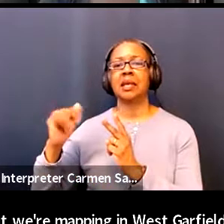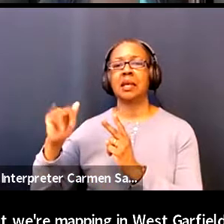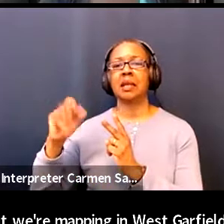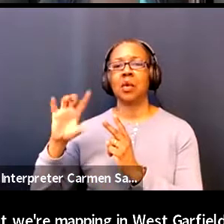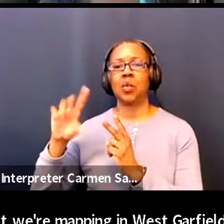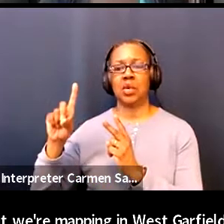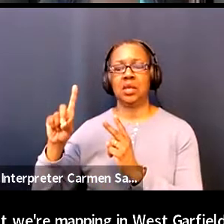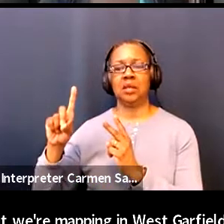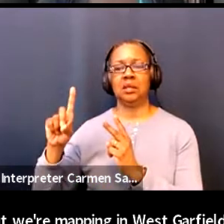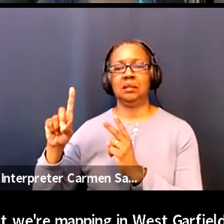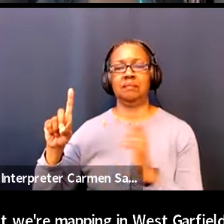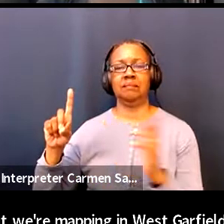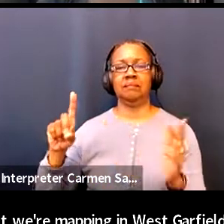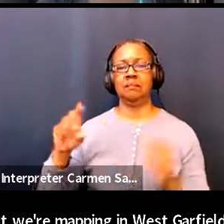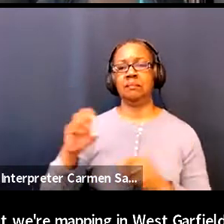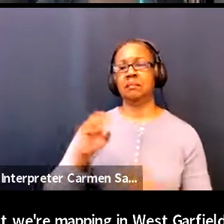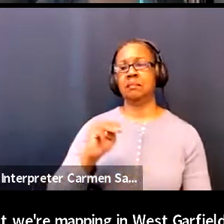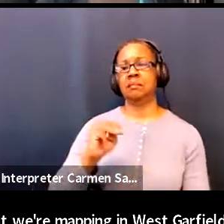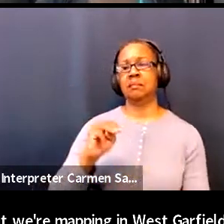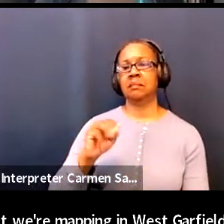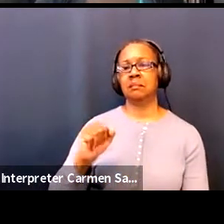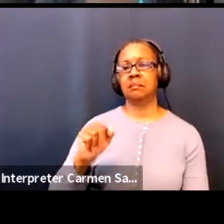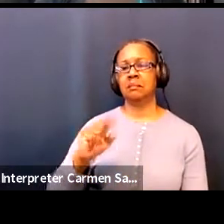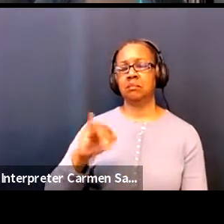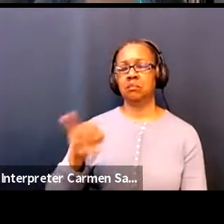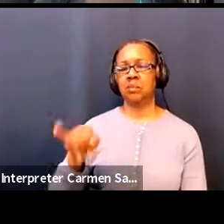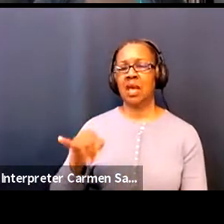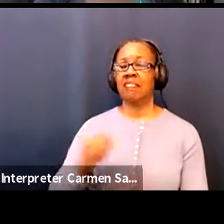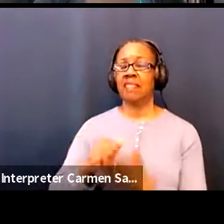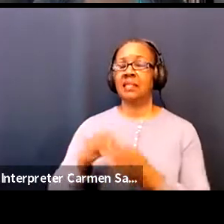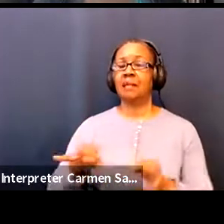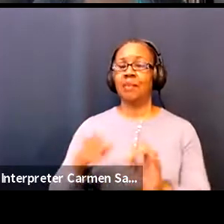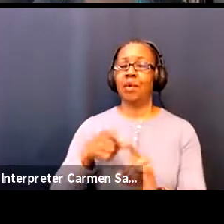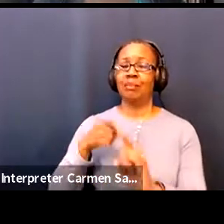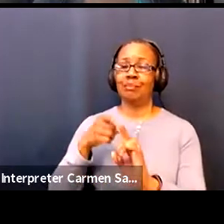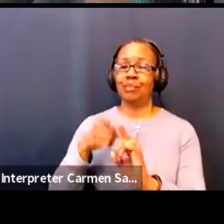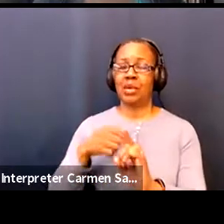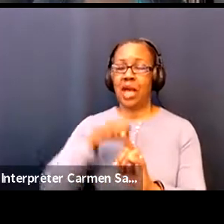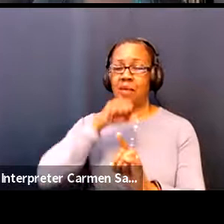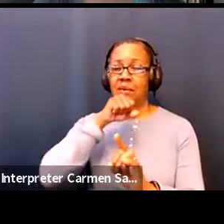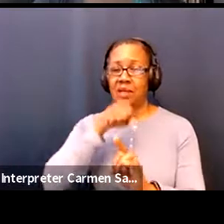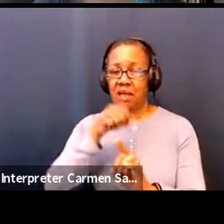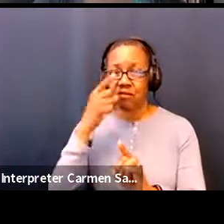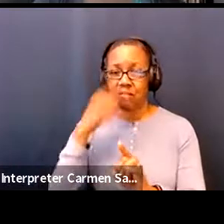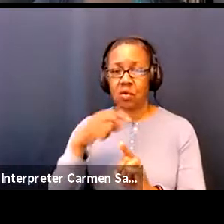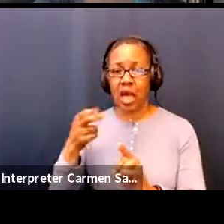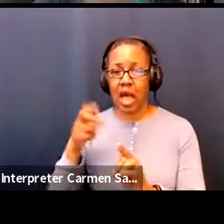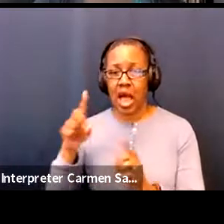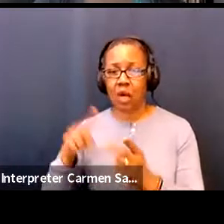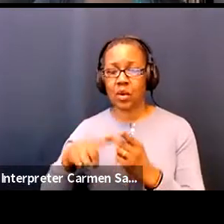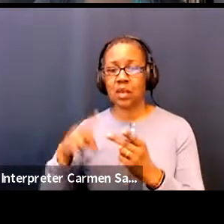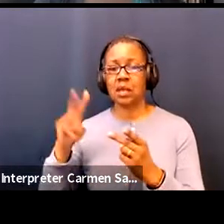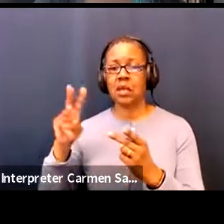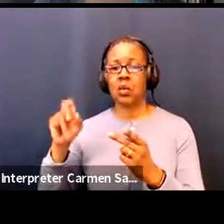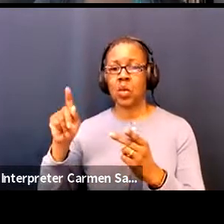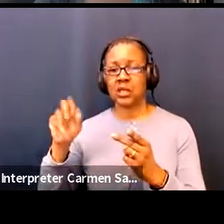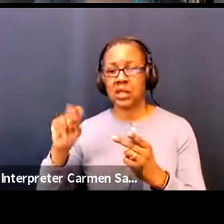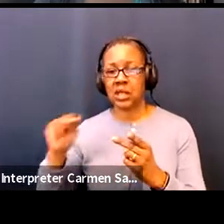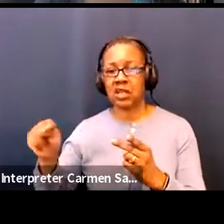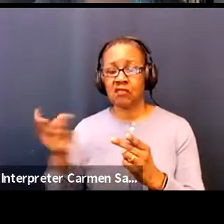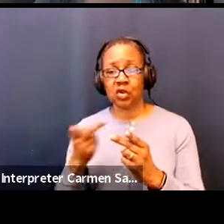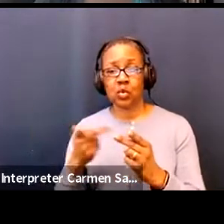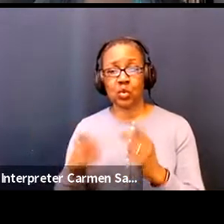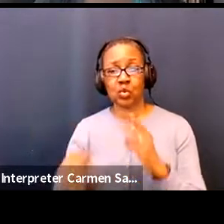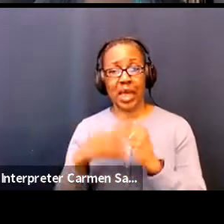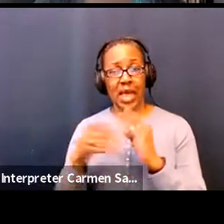And this is such an important point. I think this is something that I would love for Howard and for Weslynne, for both of you to weigh